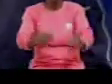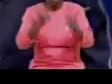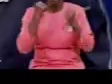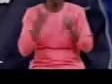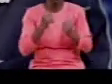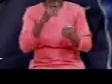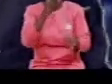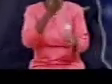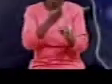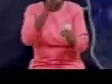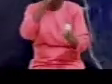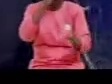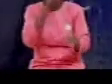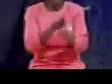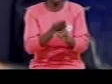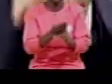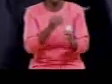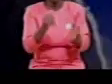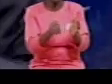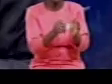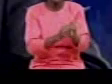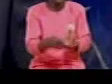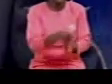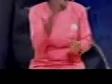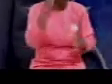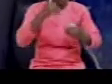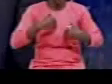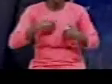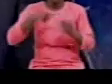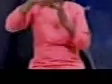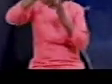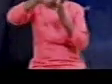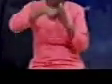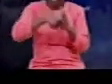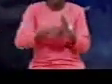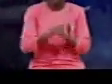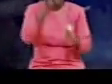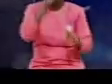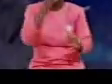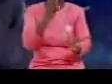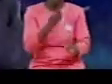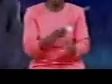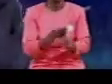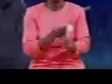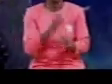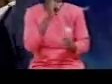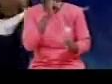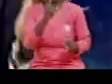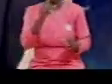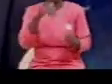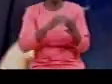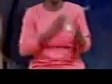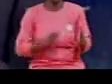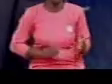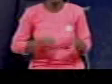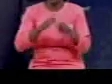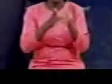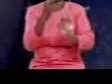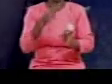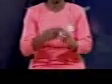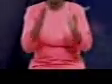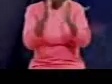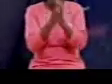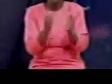will be people with deep conviction that lasts to the grave in the name of Jesus Christ. Let's pray that the Lord will preserve all